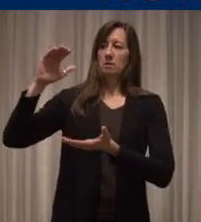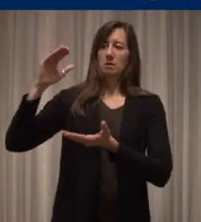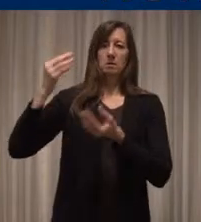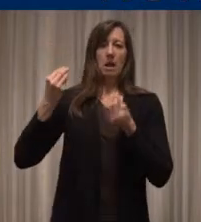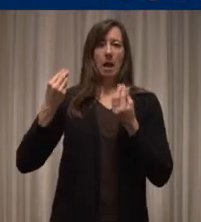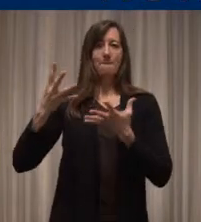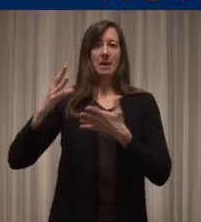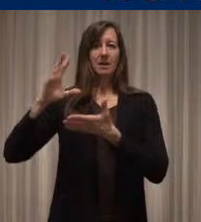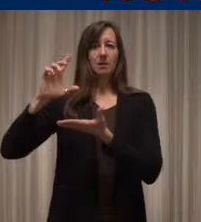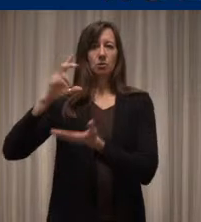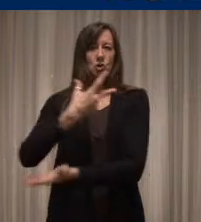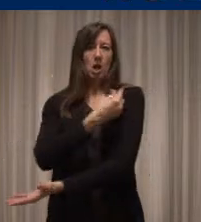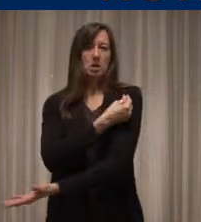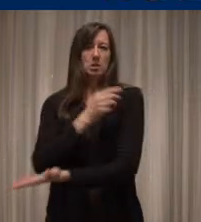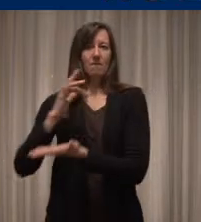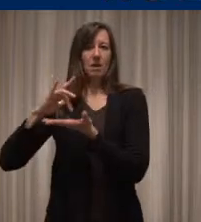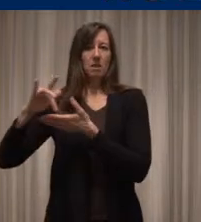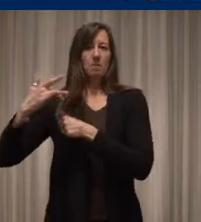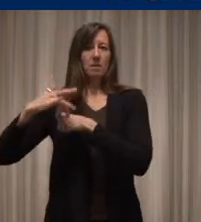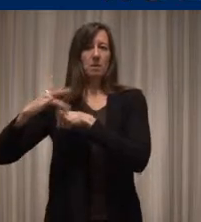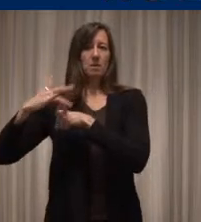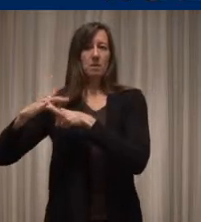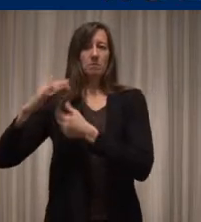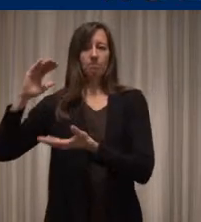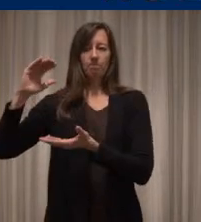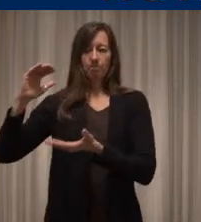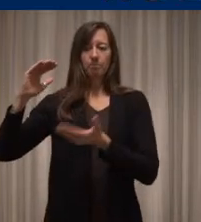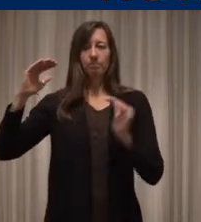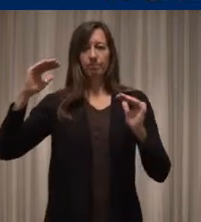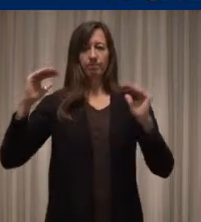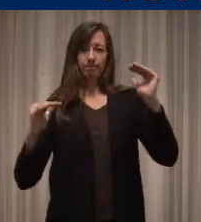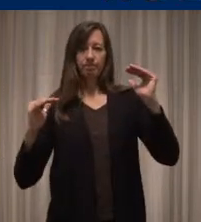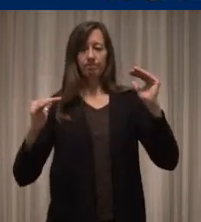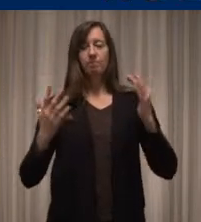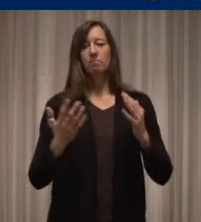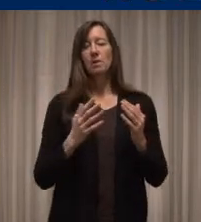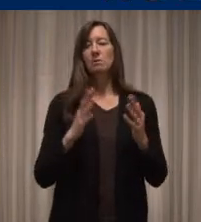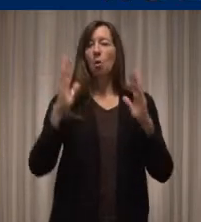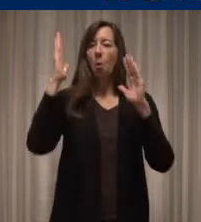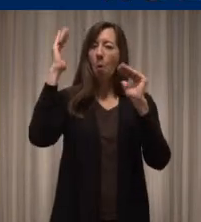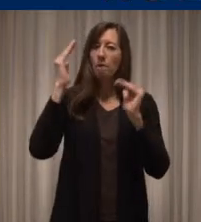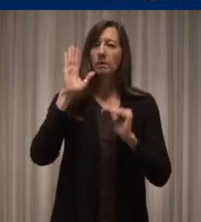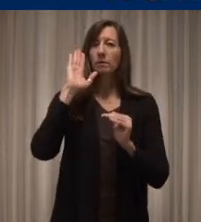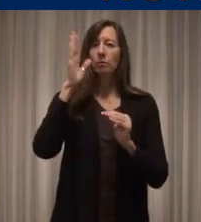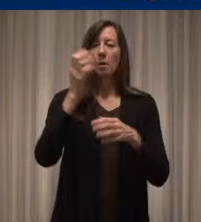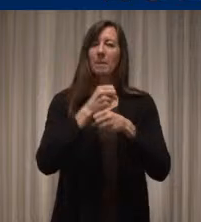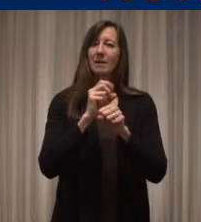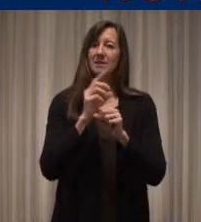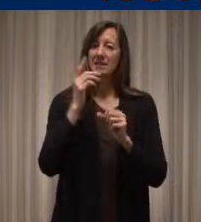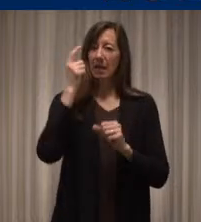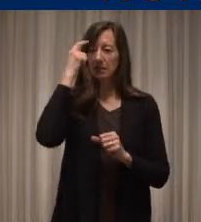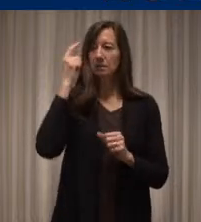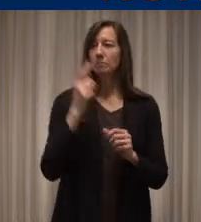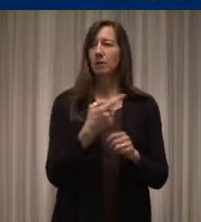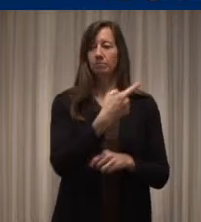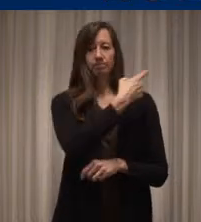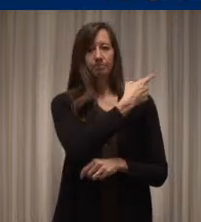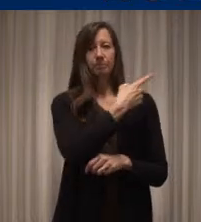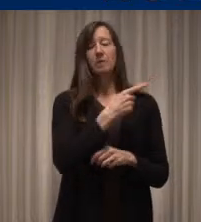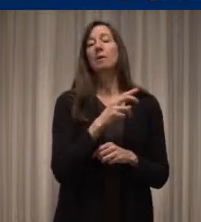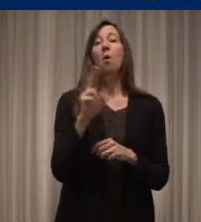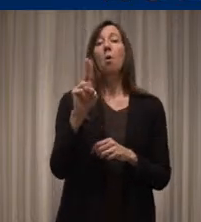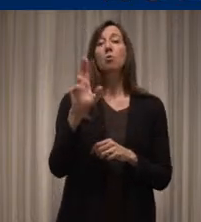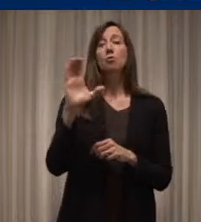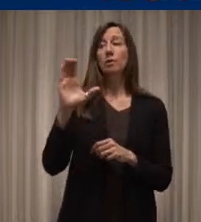me, but I think they'll make sense, hopefully, to everyone as I talk through it. So Ulster County, total population of